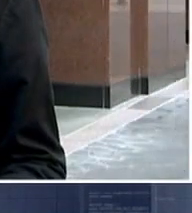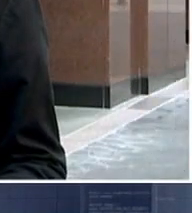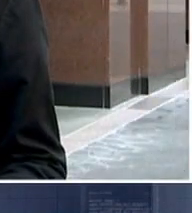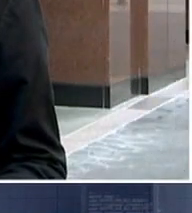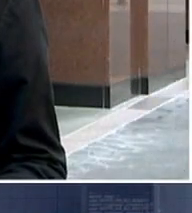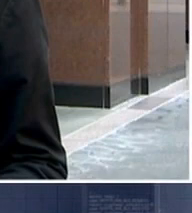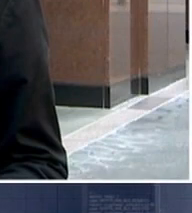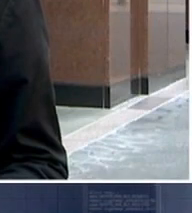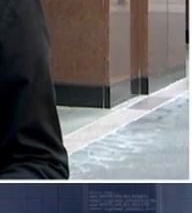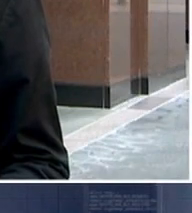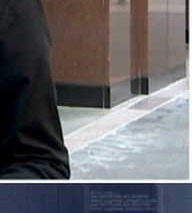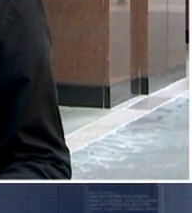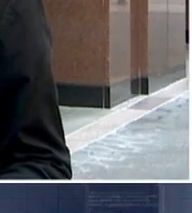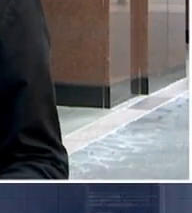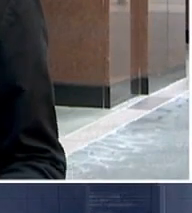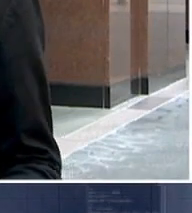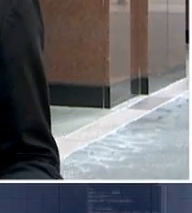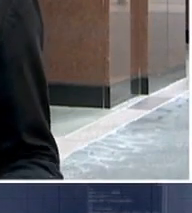him live.